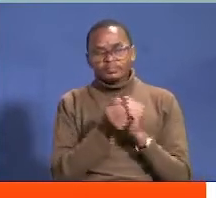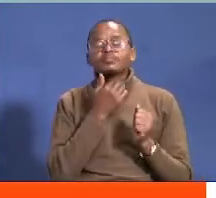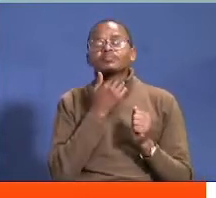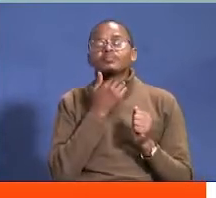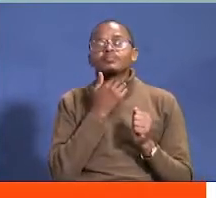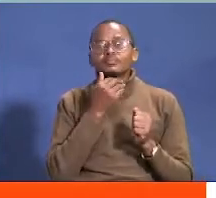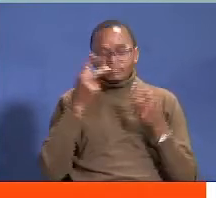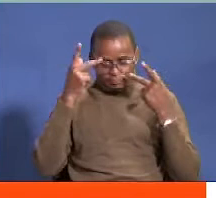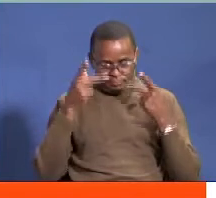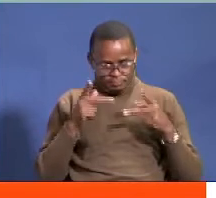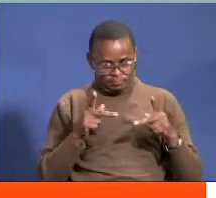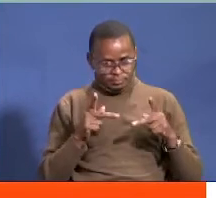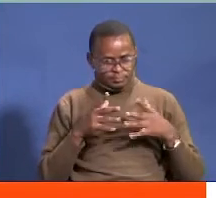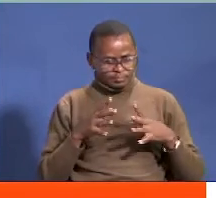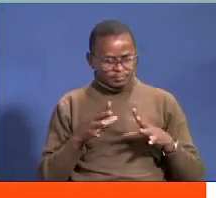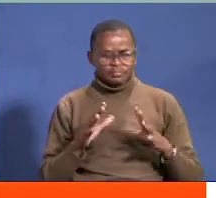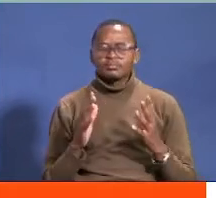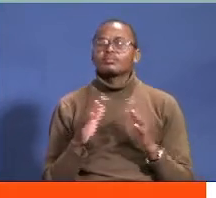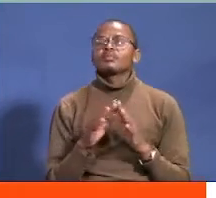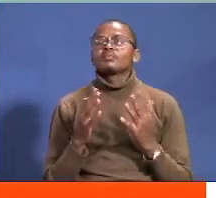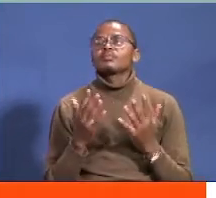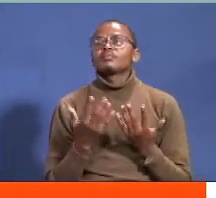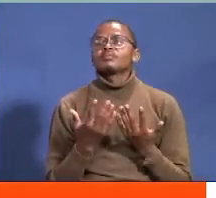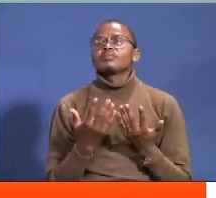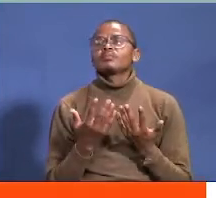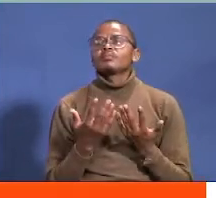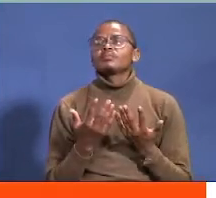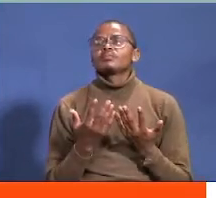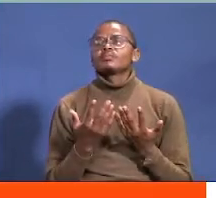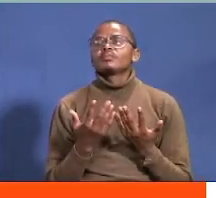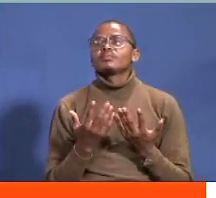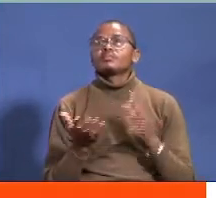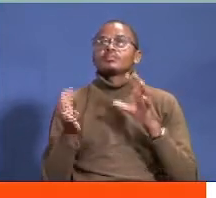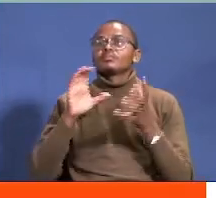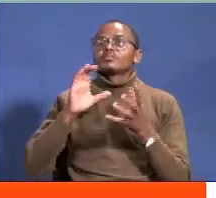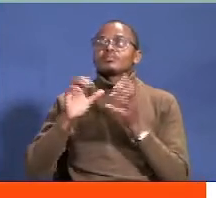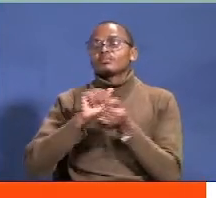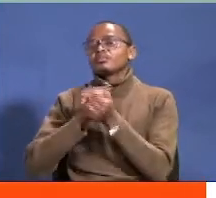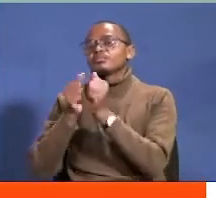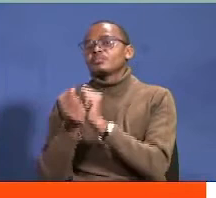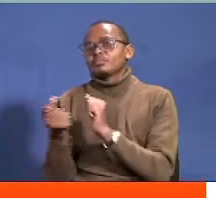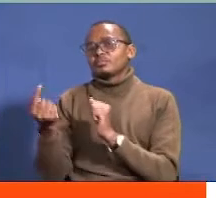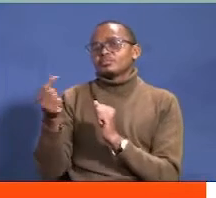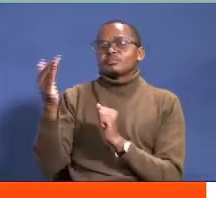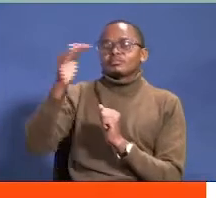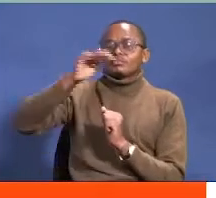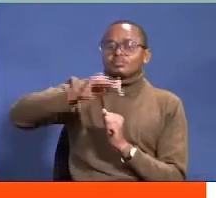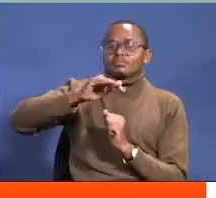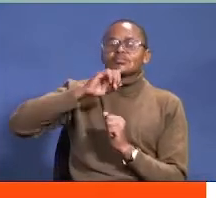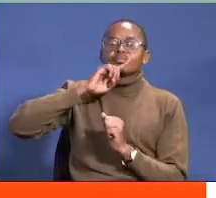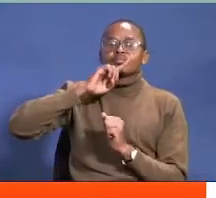the population to know how does climate change, come by.